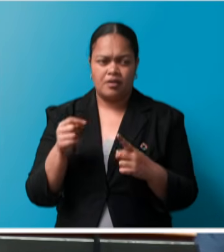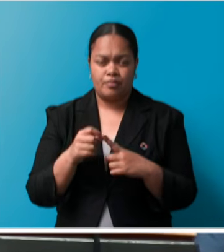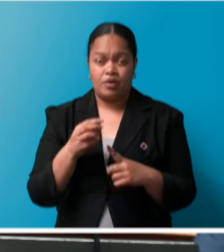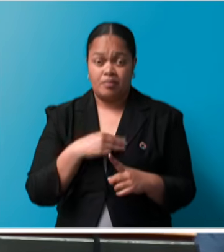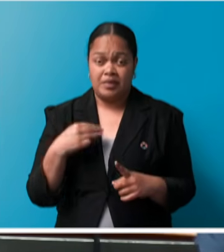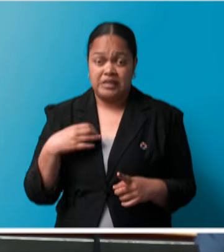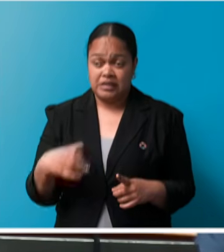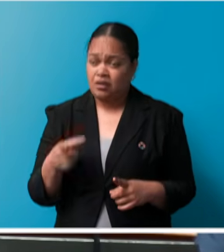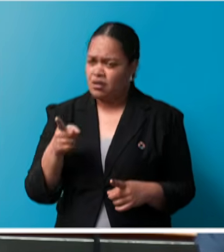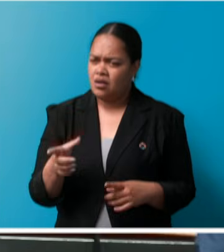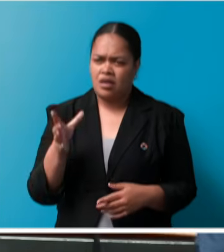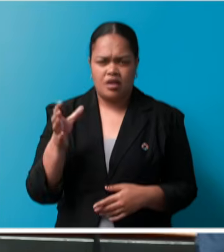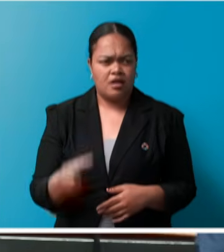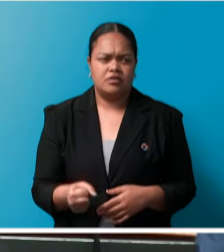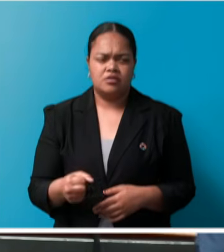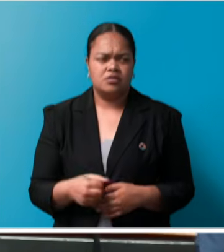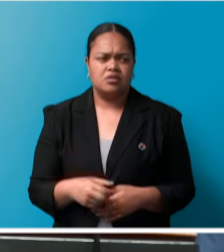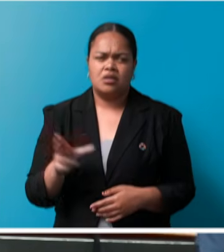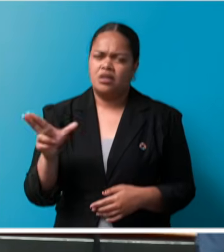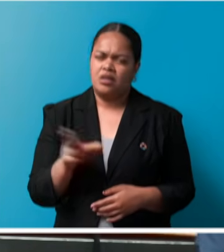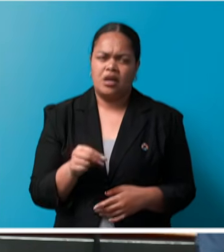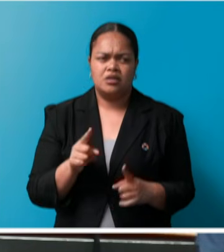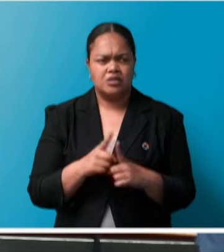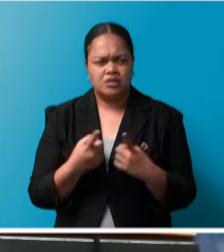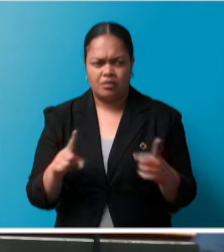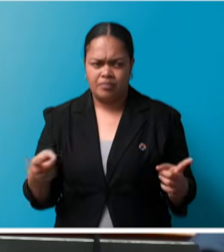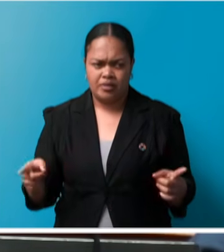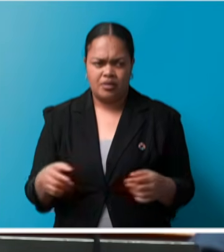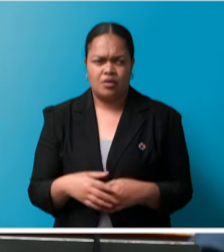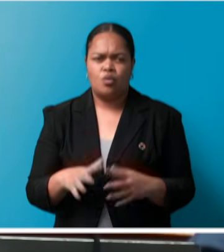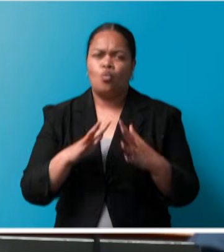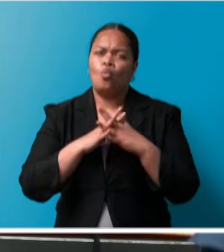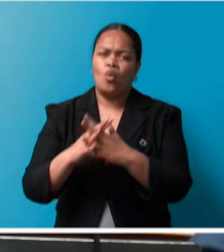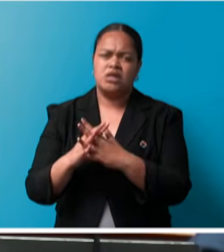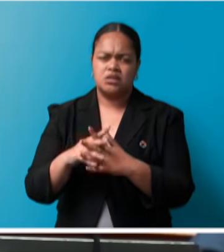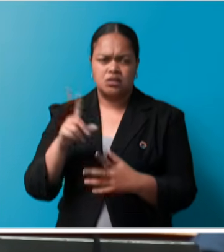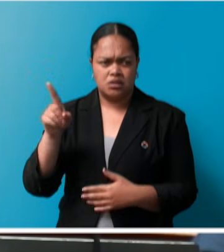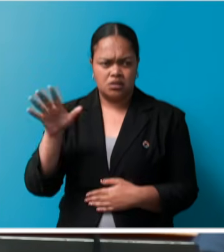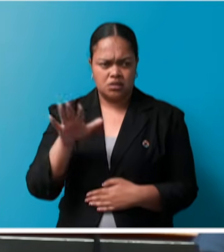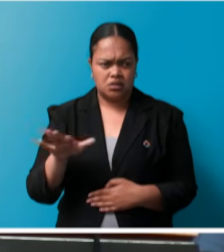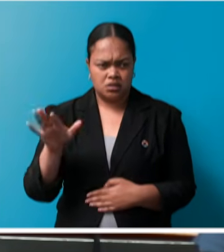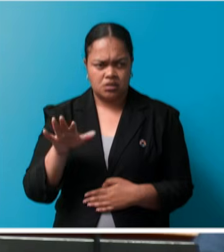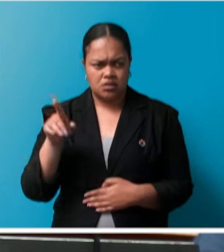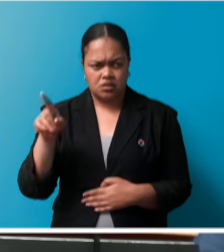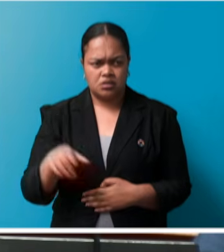has done something in the Western Division where we have the PW yard.